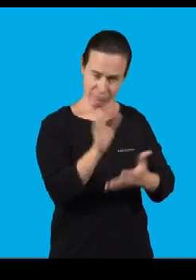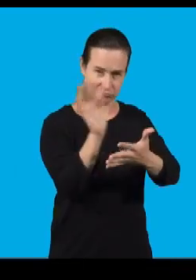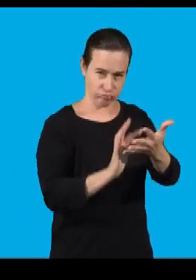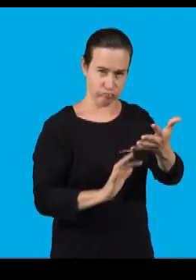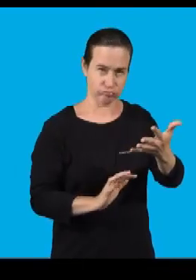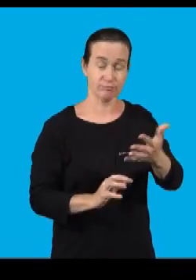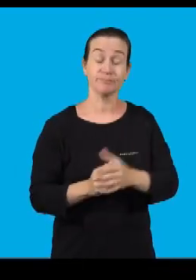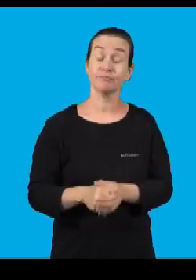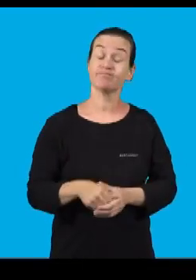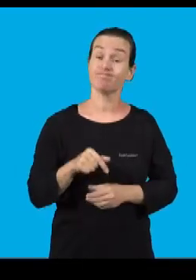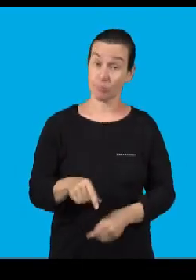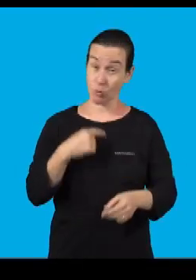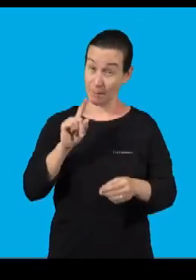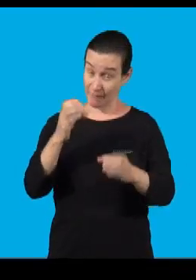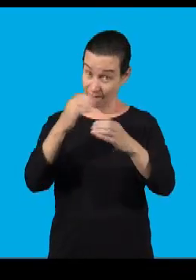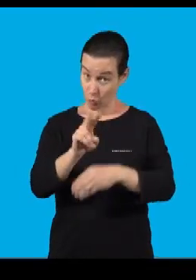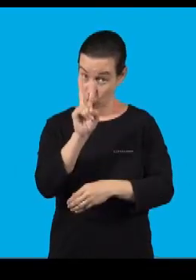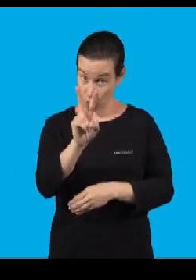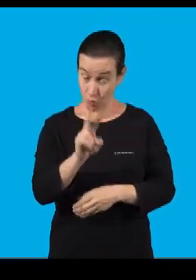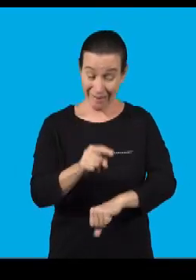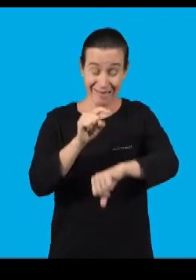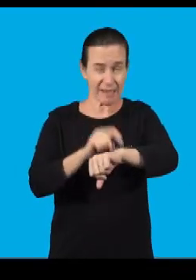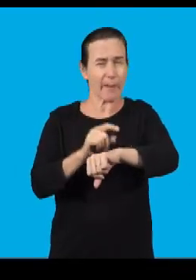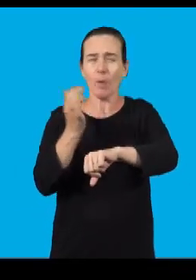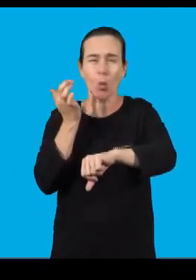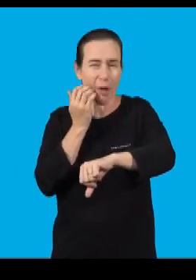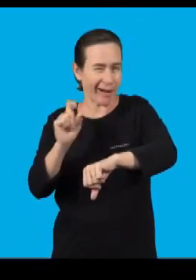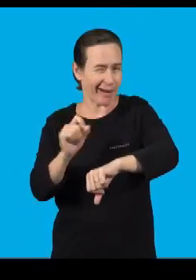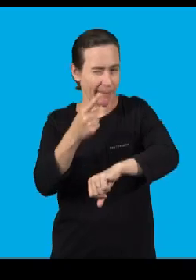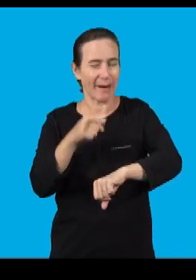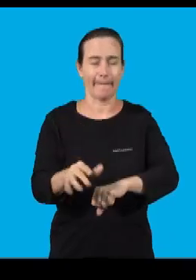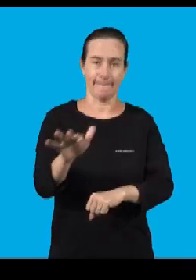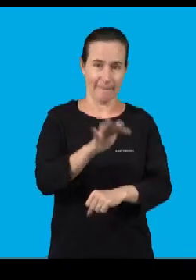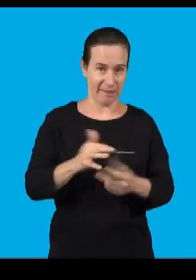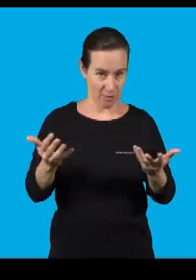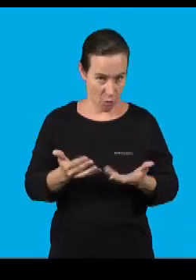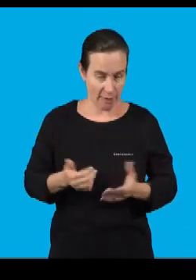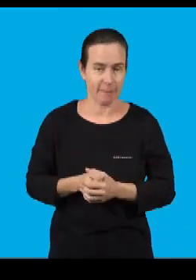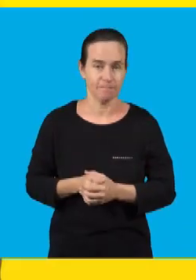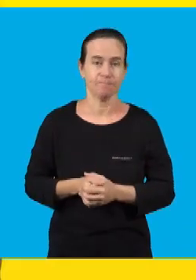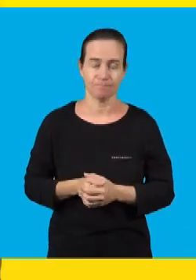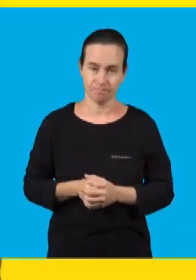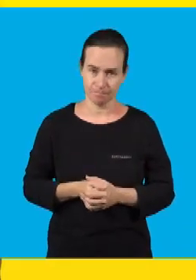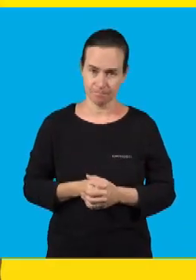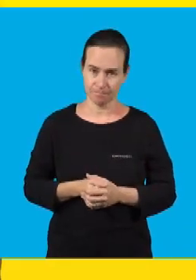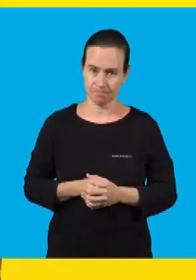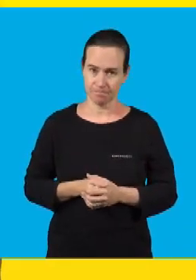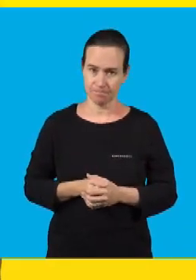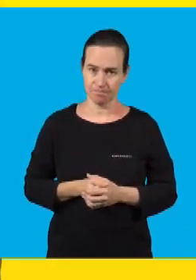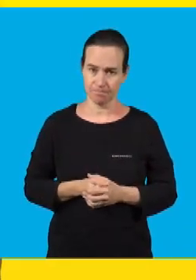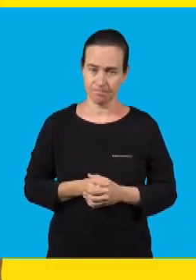remember, we're looking at 2 aspects. We're looking at time and we're looking at place, which means this question is going